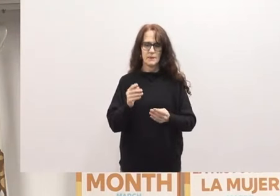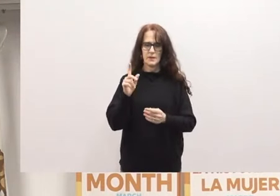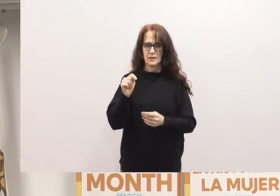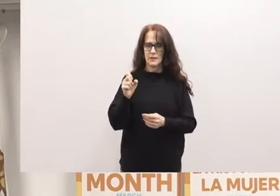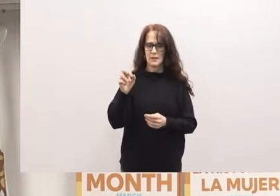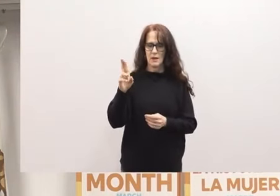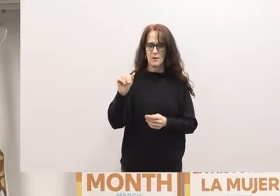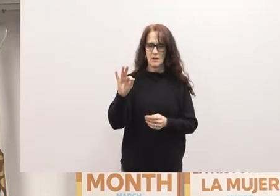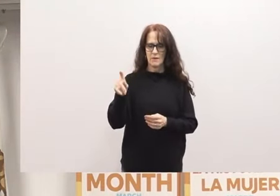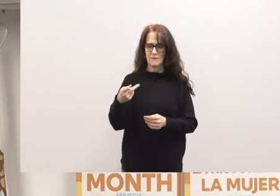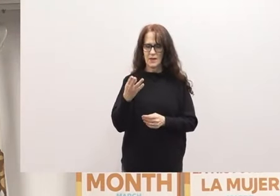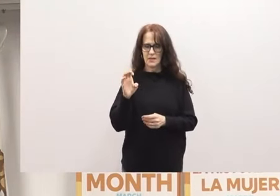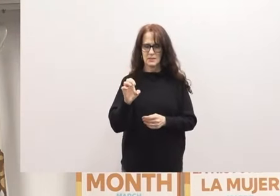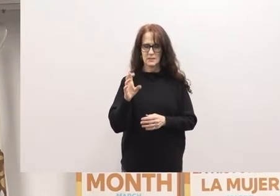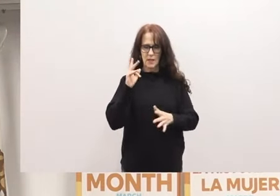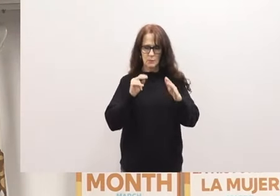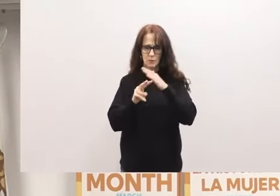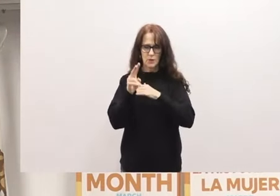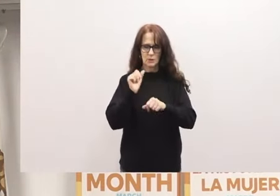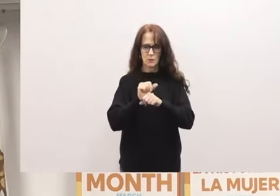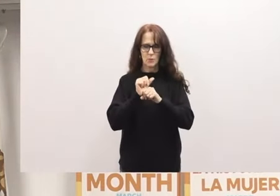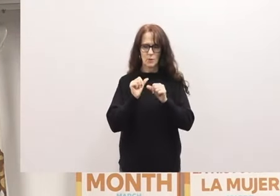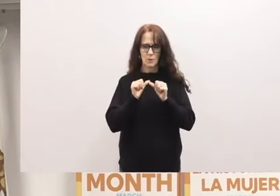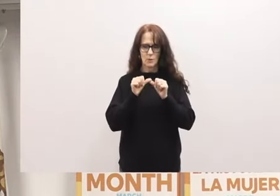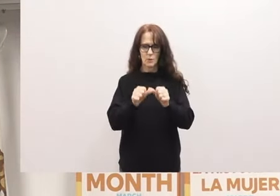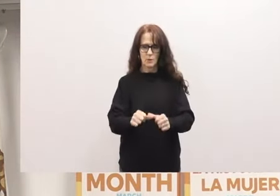well as some projected work moving forward.